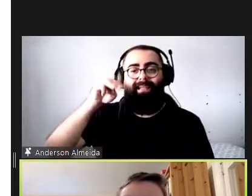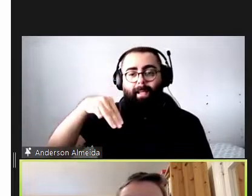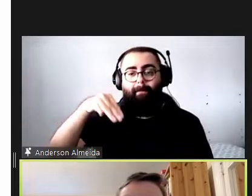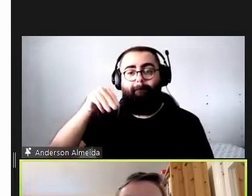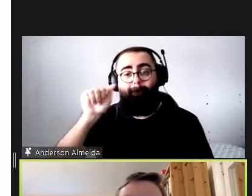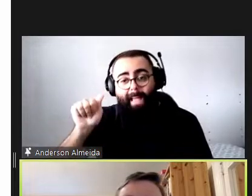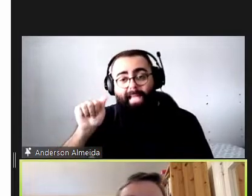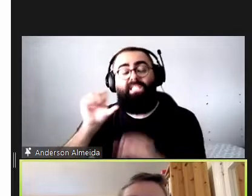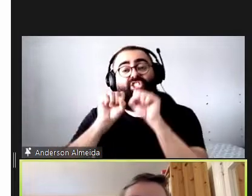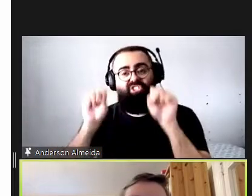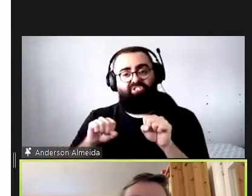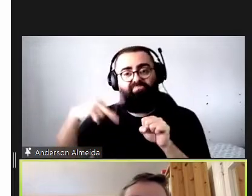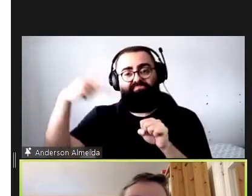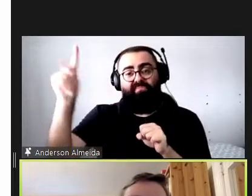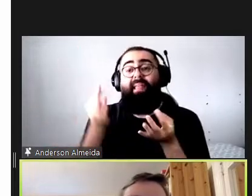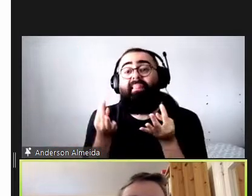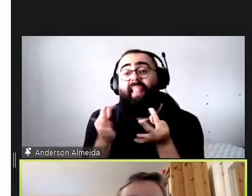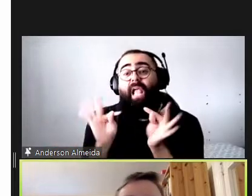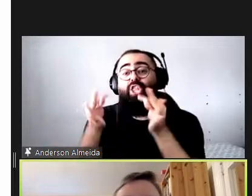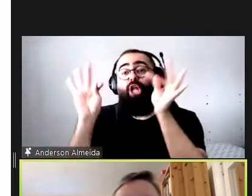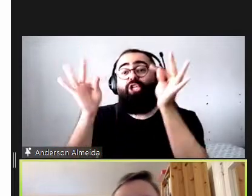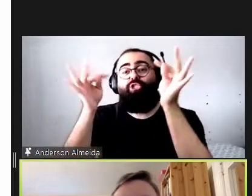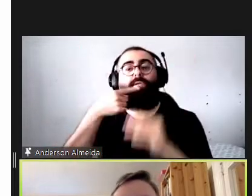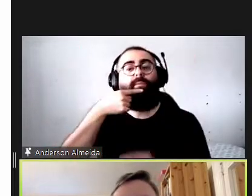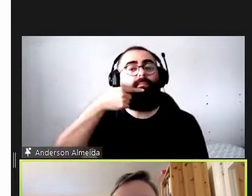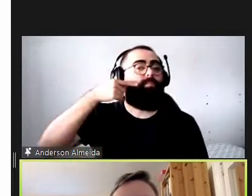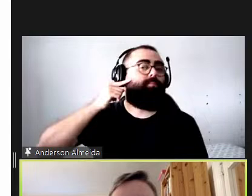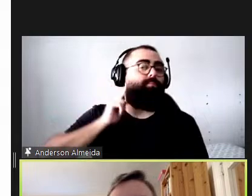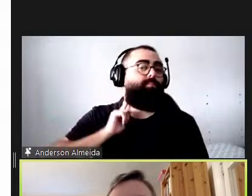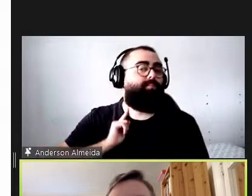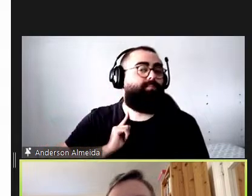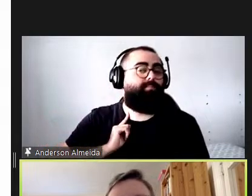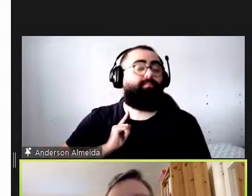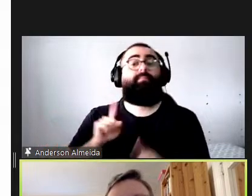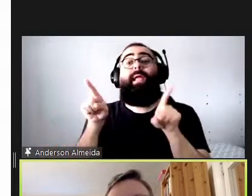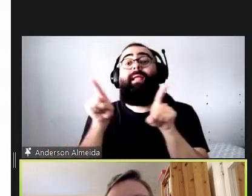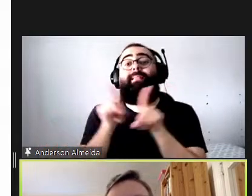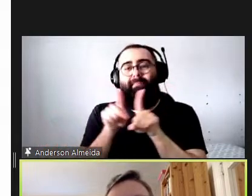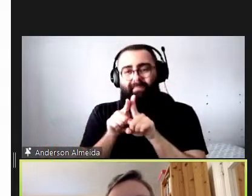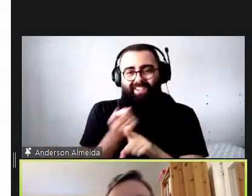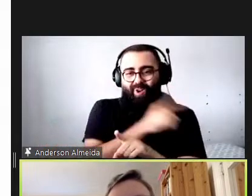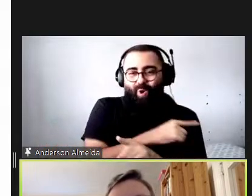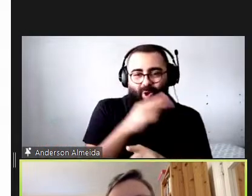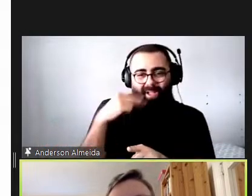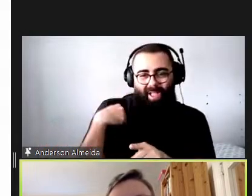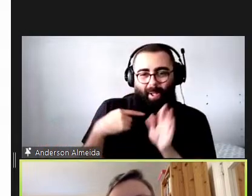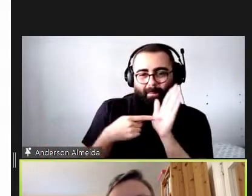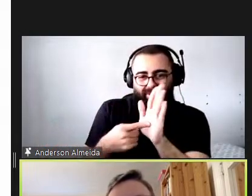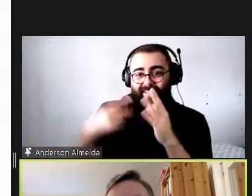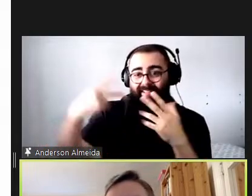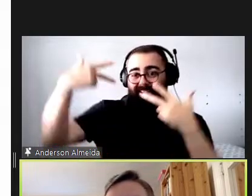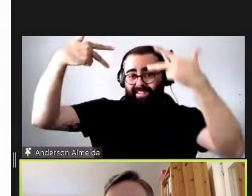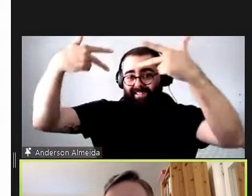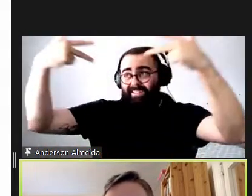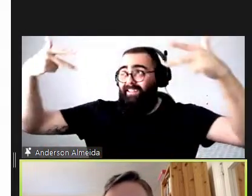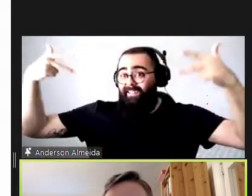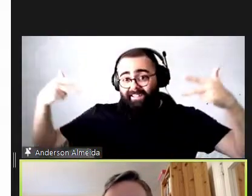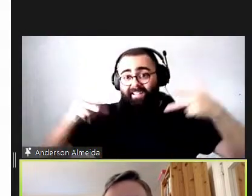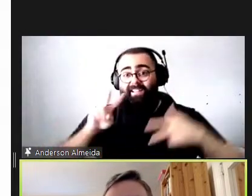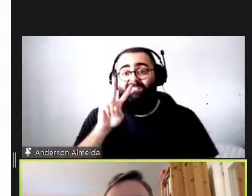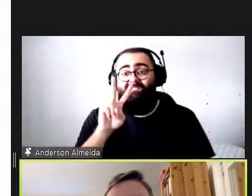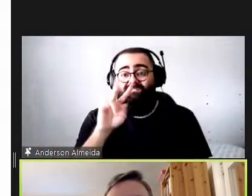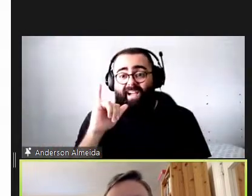And we used the Vicon system that I showed you before to record manual